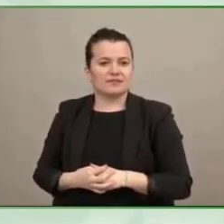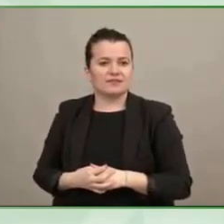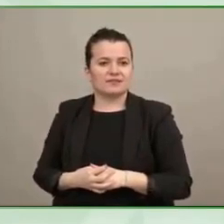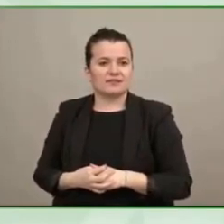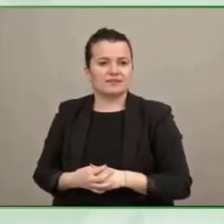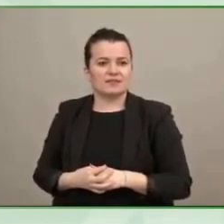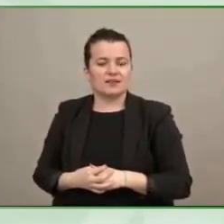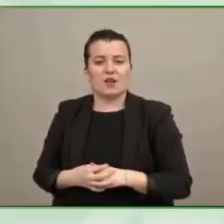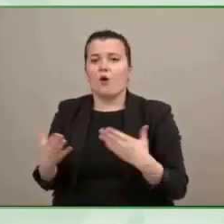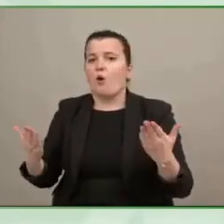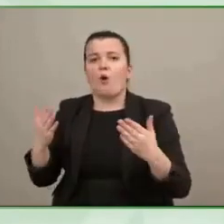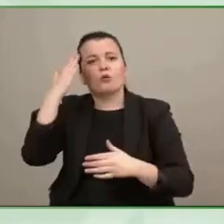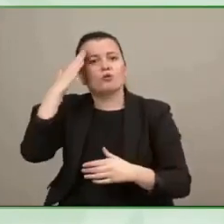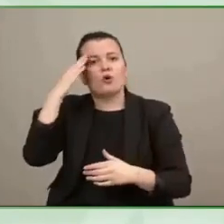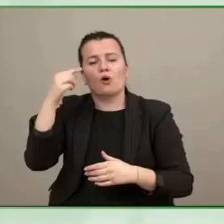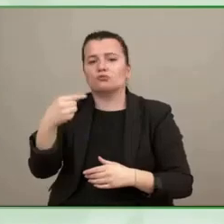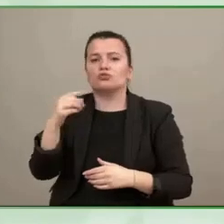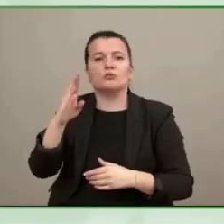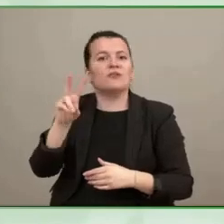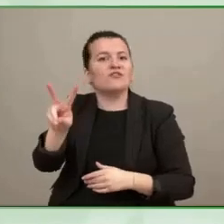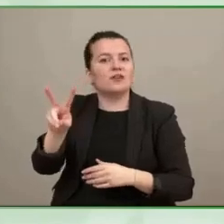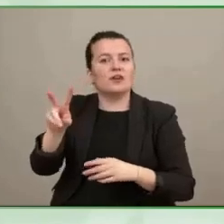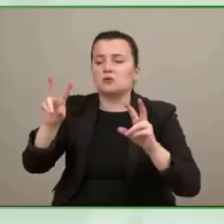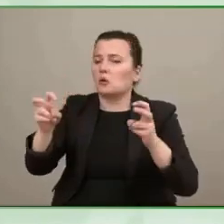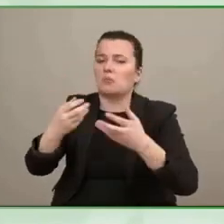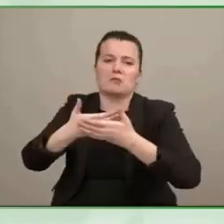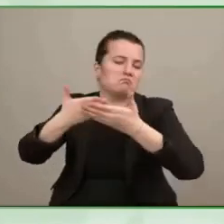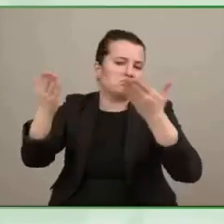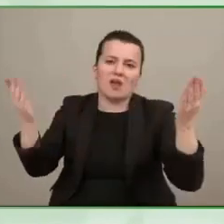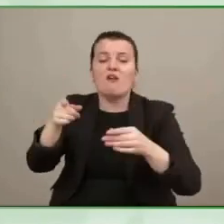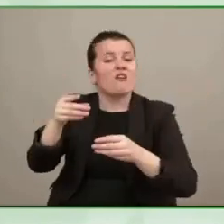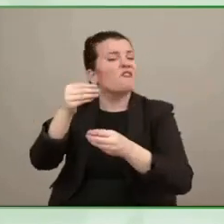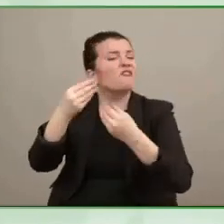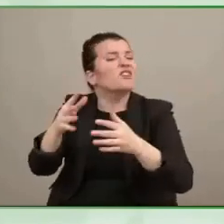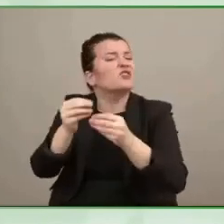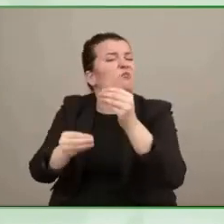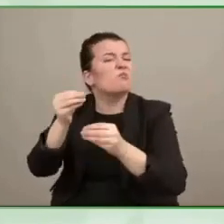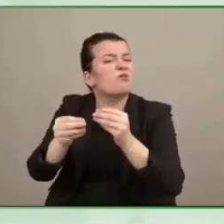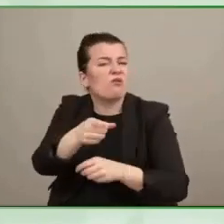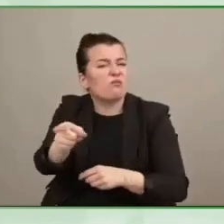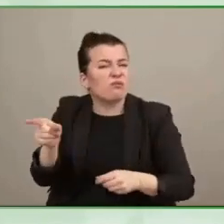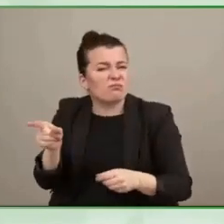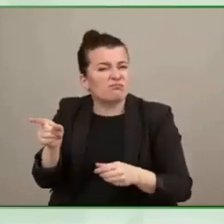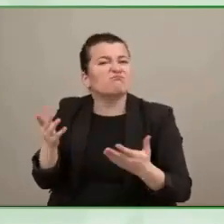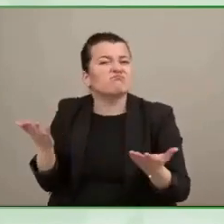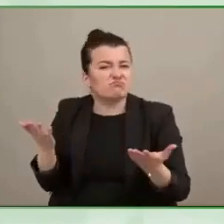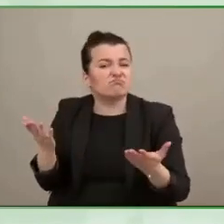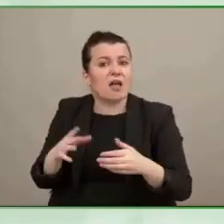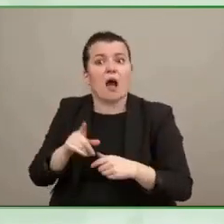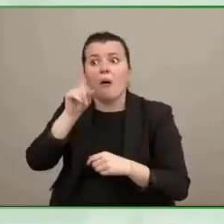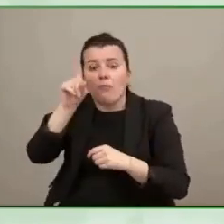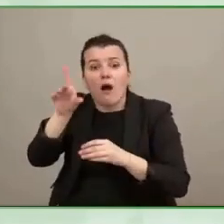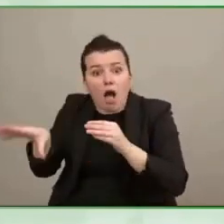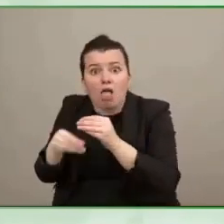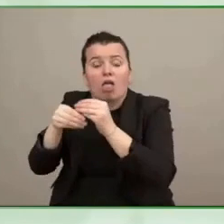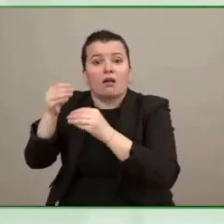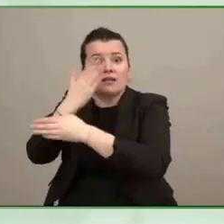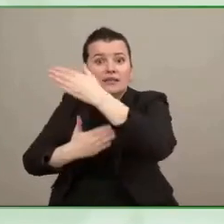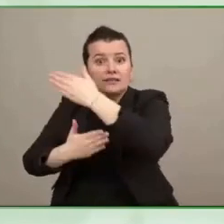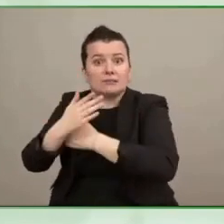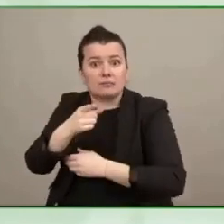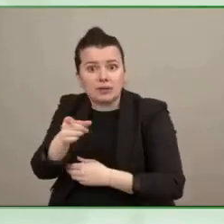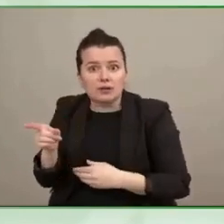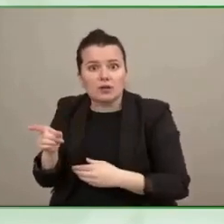but person woman with disability, they are facing double issues about